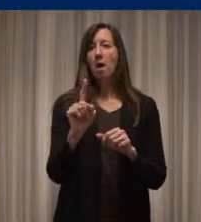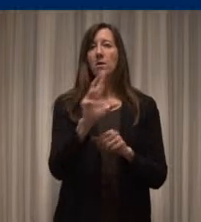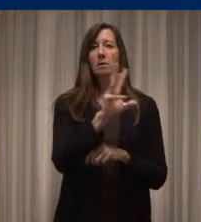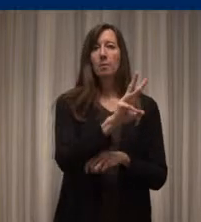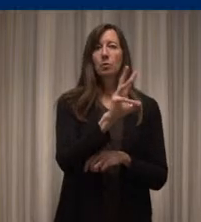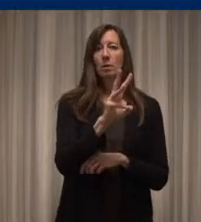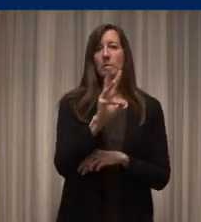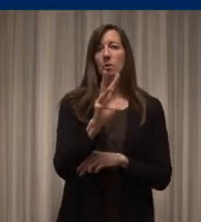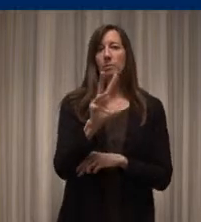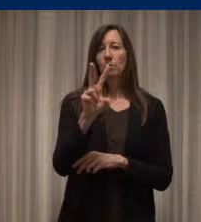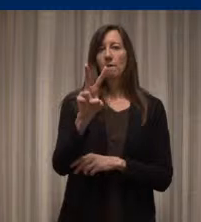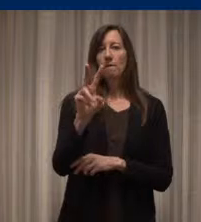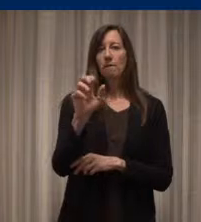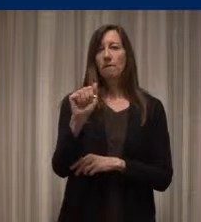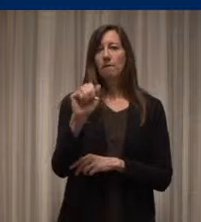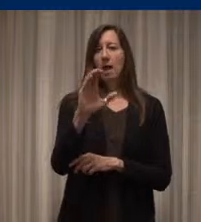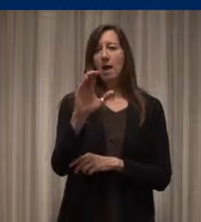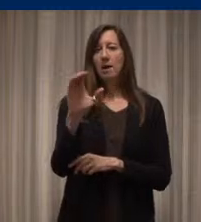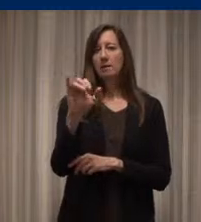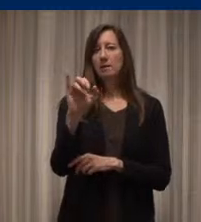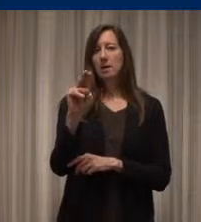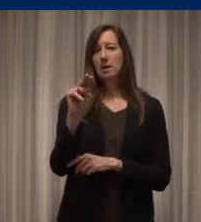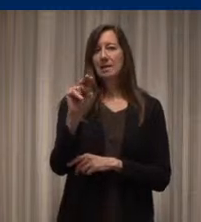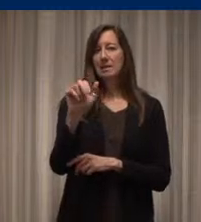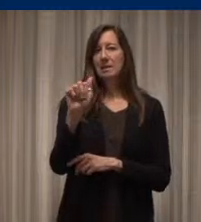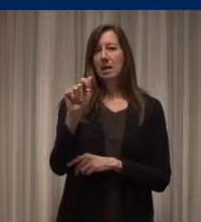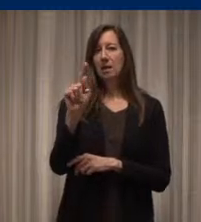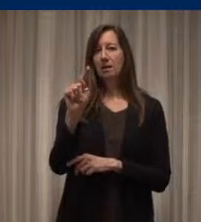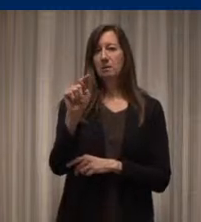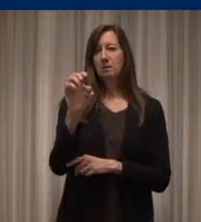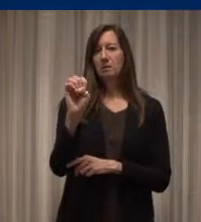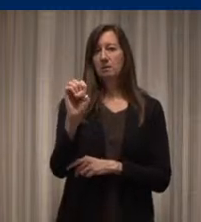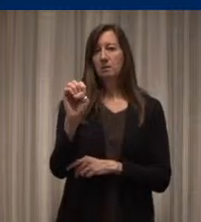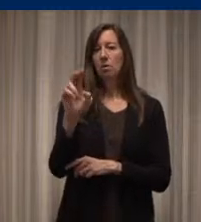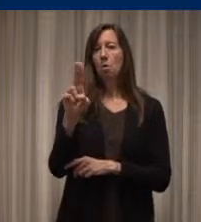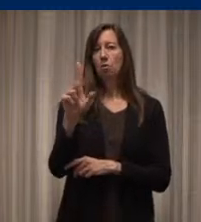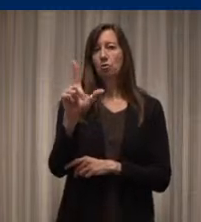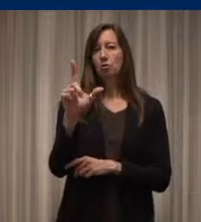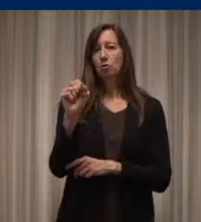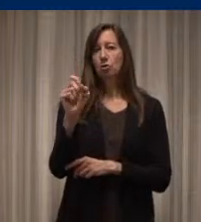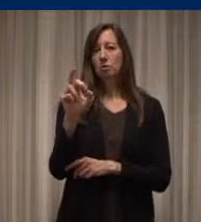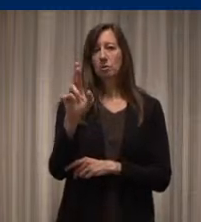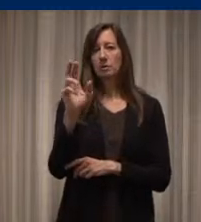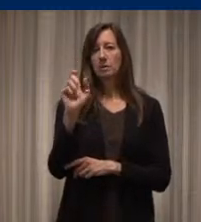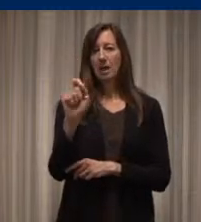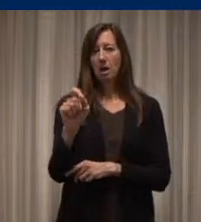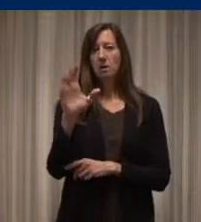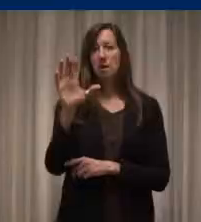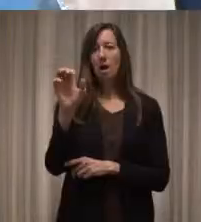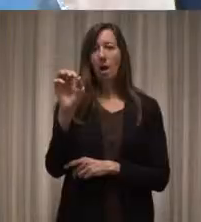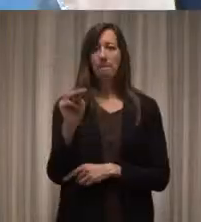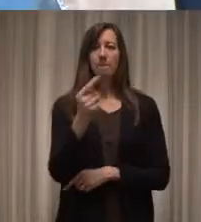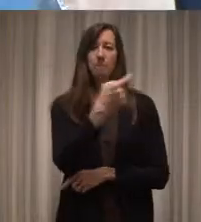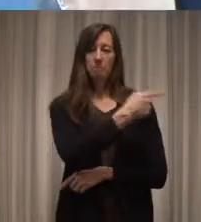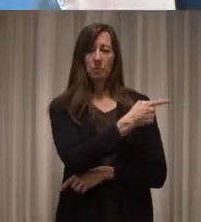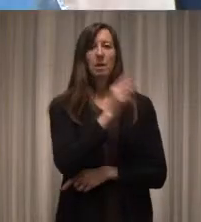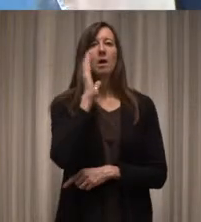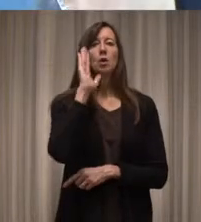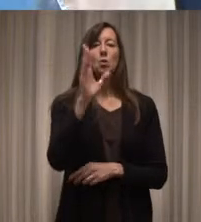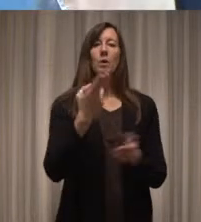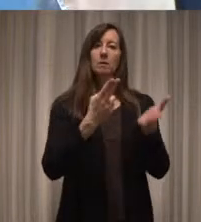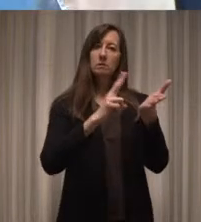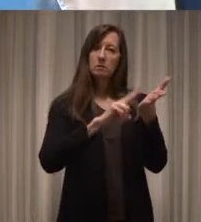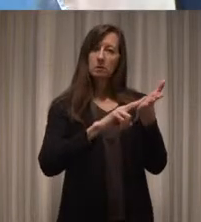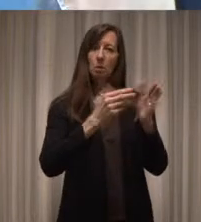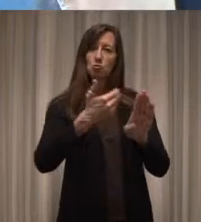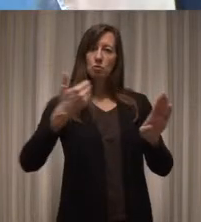vaccinateulster.com. That will allow you to sign up on our pre-registration list. You'll then get a confirmation that you're signed up, and you'll be told